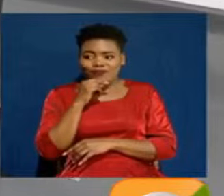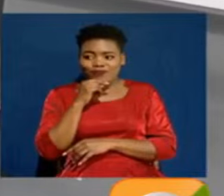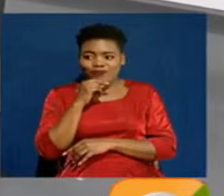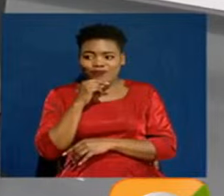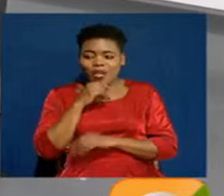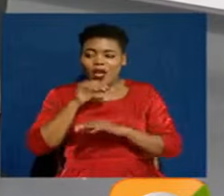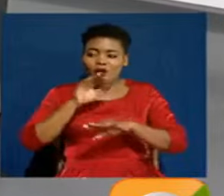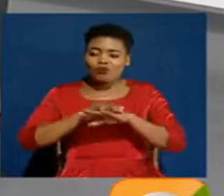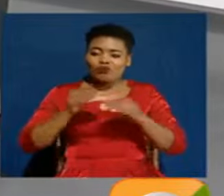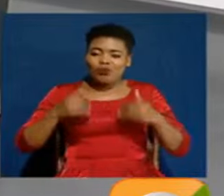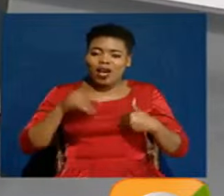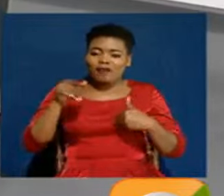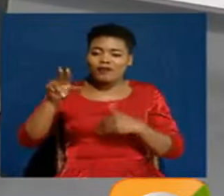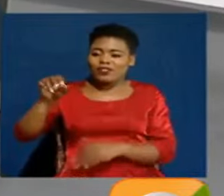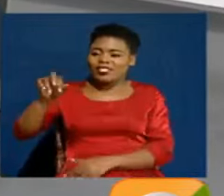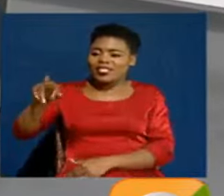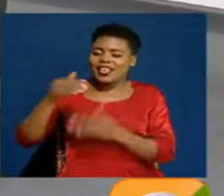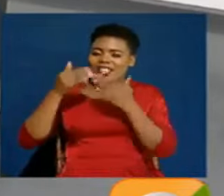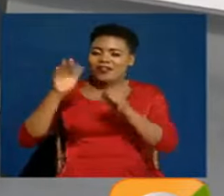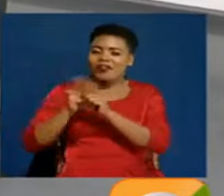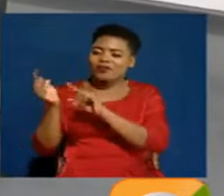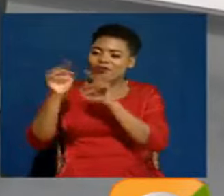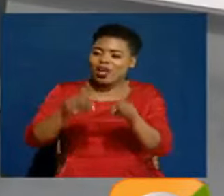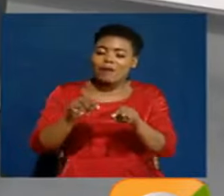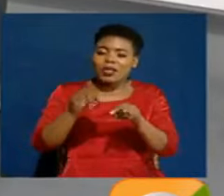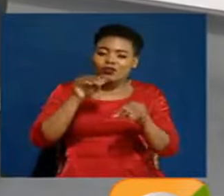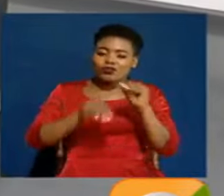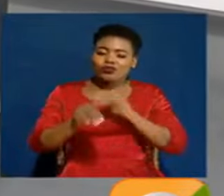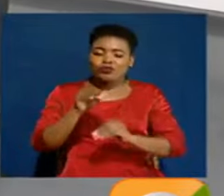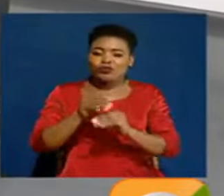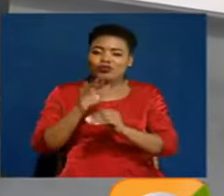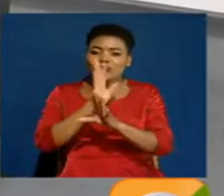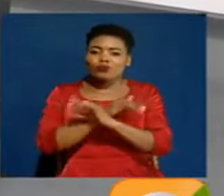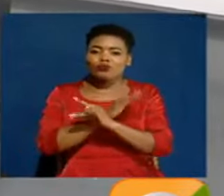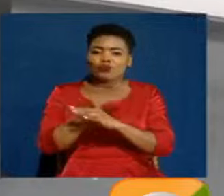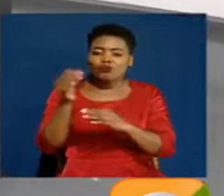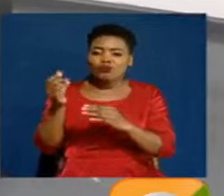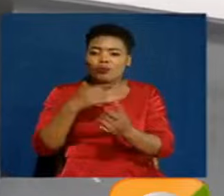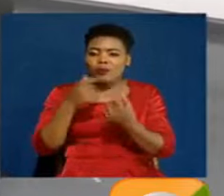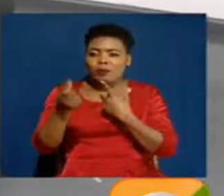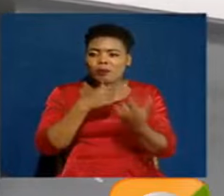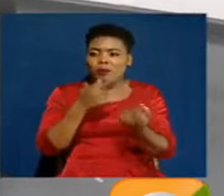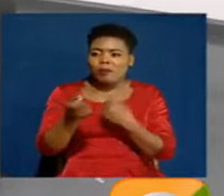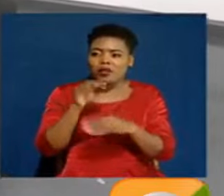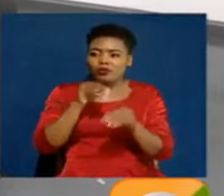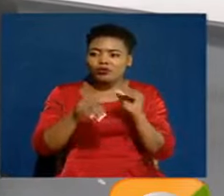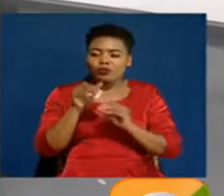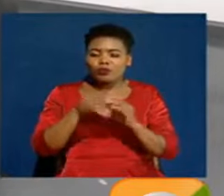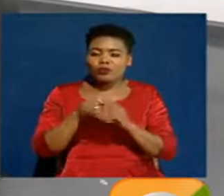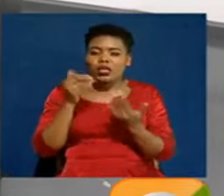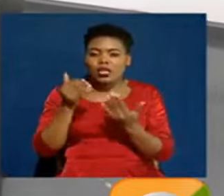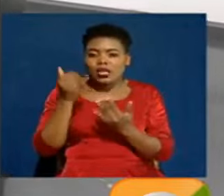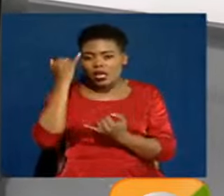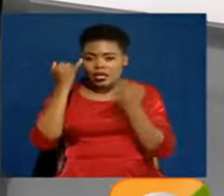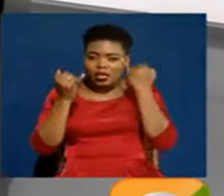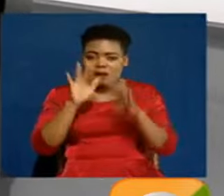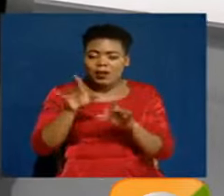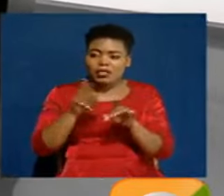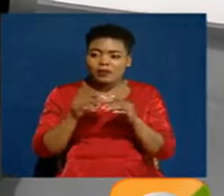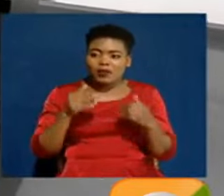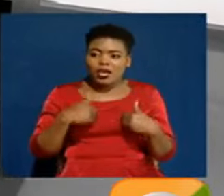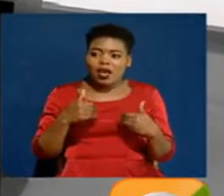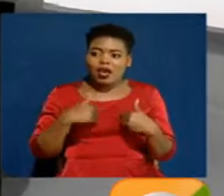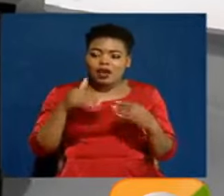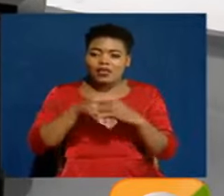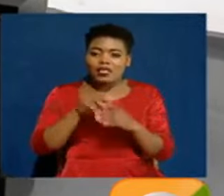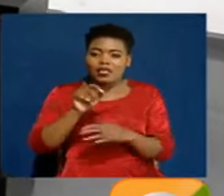you with us, and thank you for taking the time to contribute to this conversation. We also have in studio Franklin Mukwanja, who